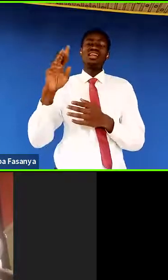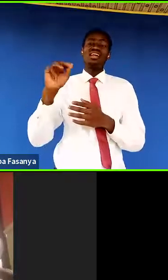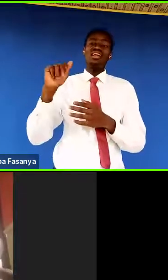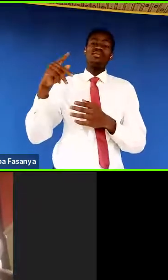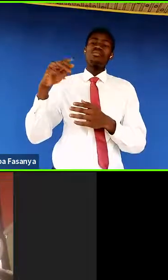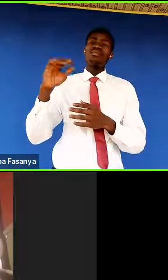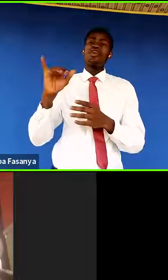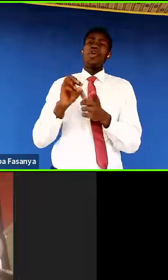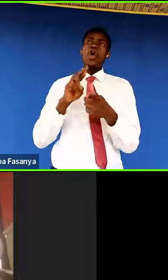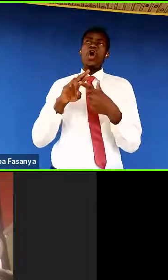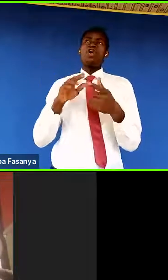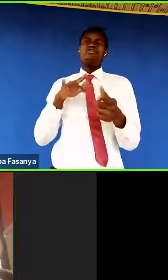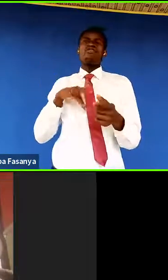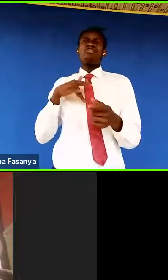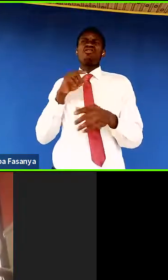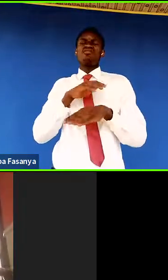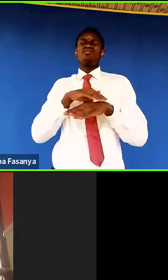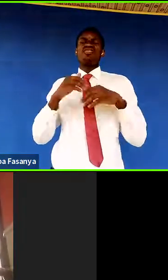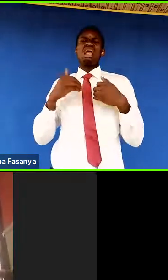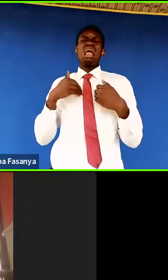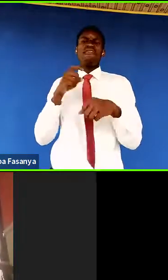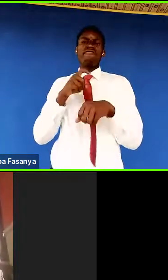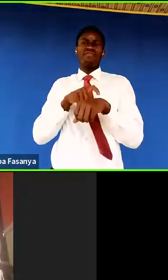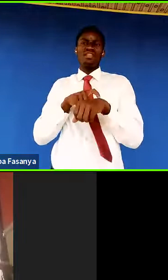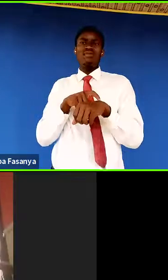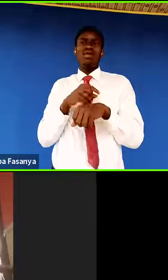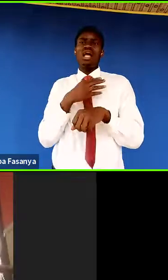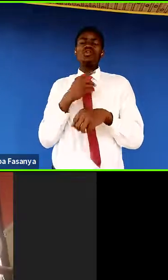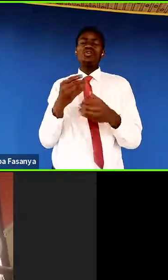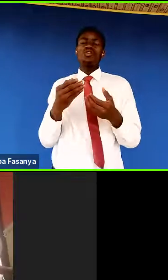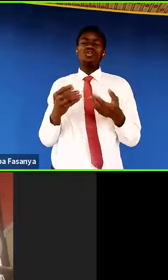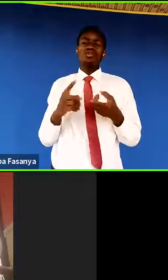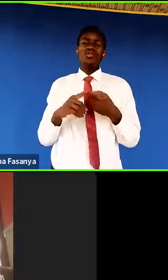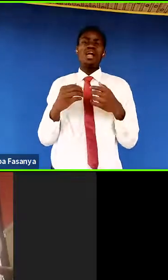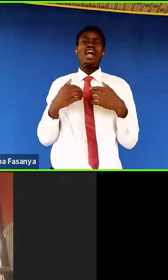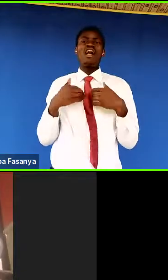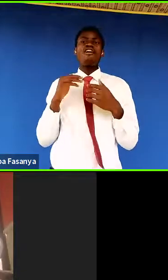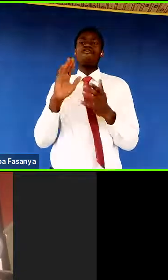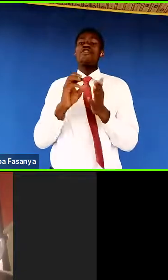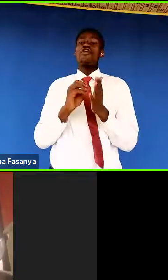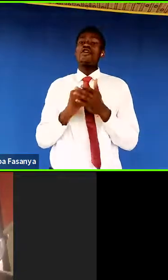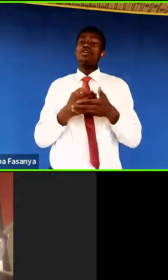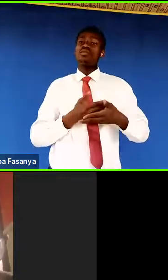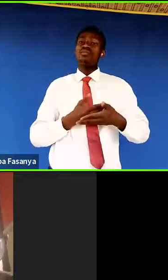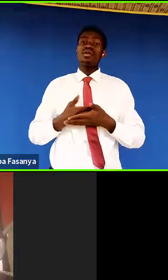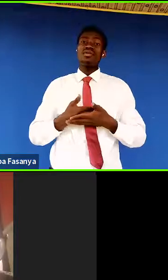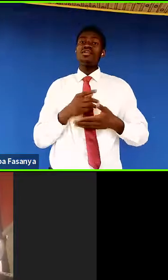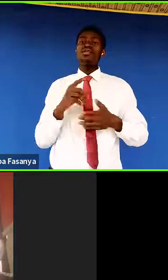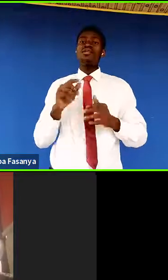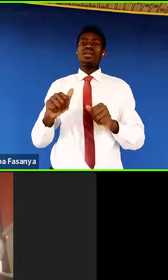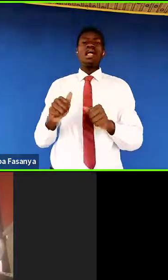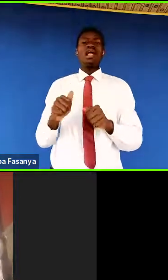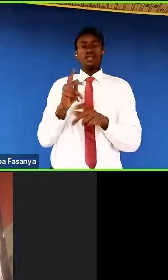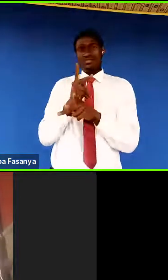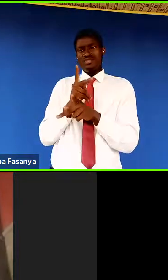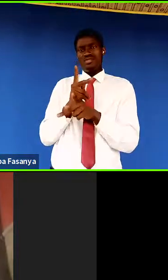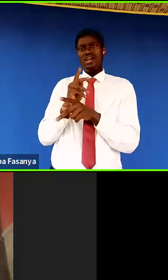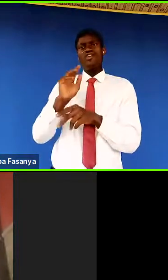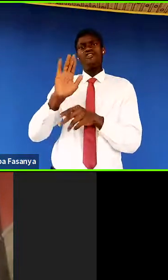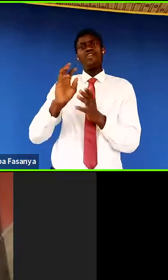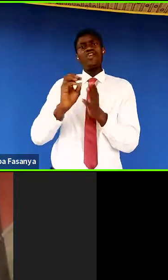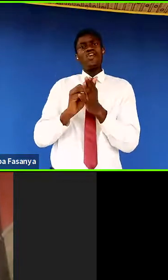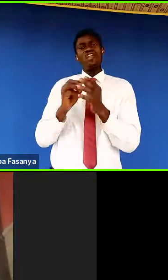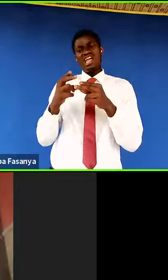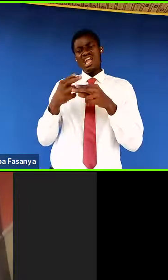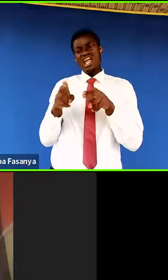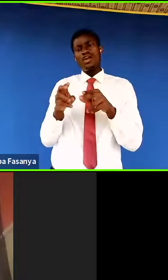time on your side and you really want to have your own baby in future, you can actually preserve your egg and you can preserve the